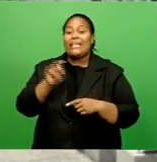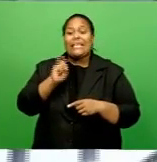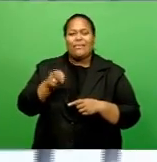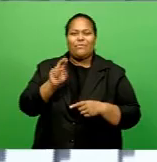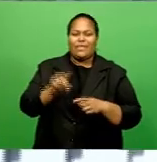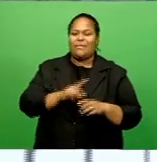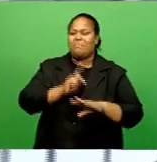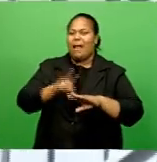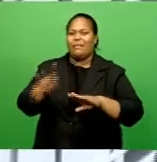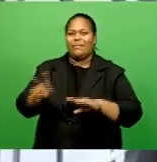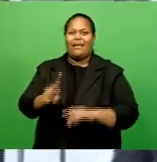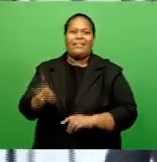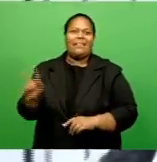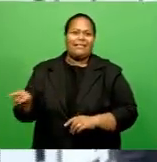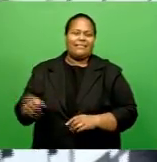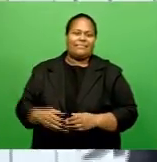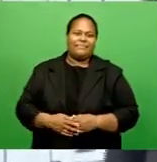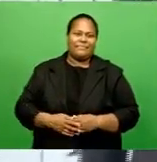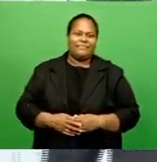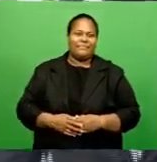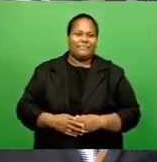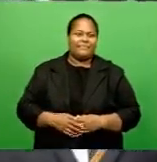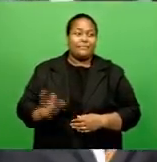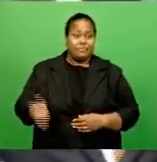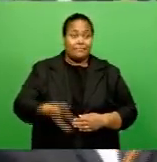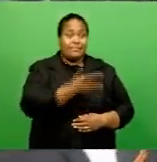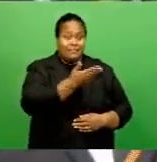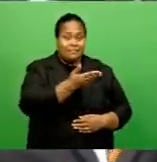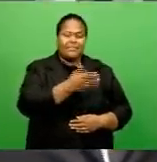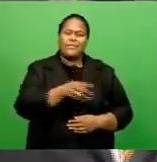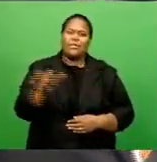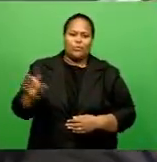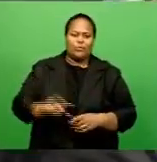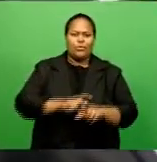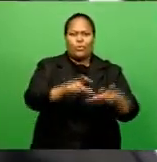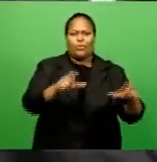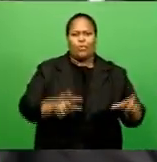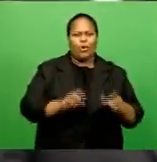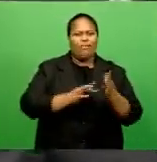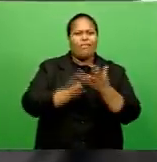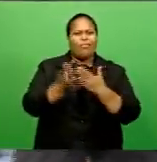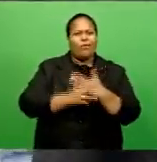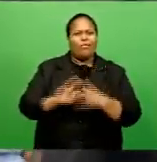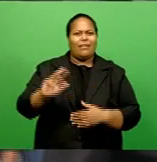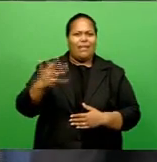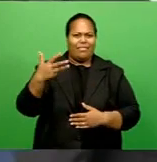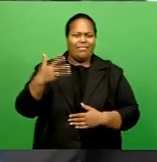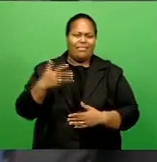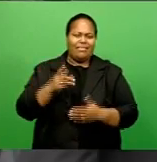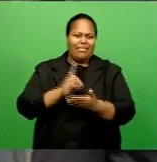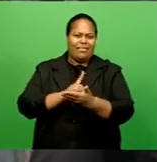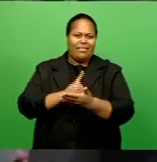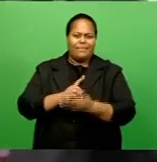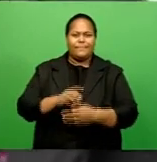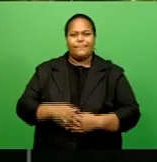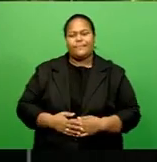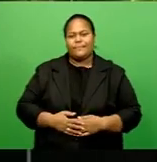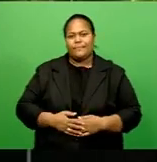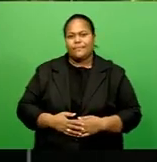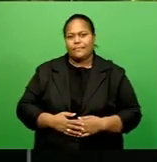Parliament. Prakash is scheduled to appear for plea on February 9th. Apinisongrandobu, FBC